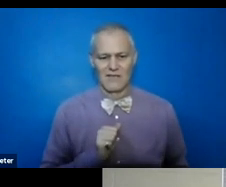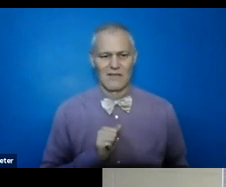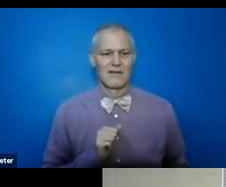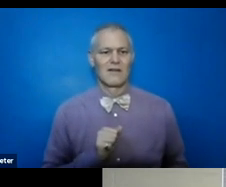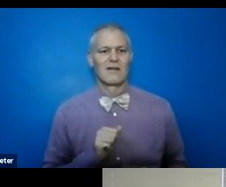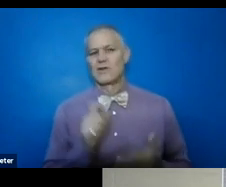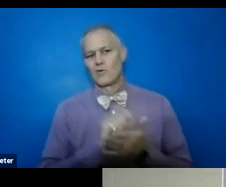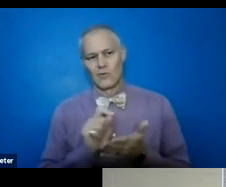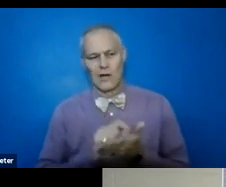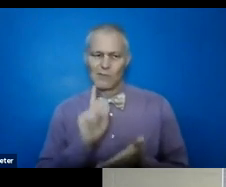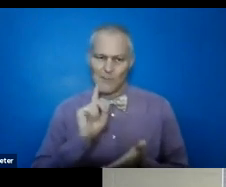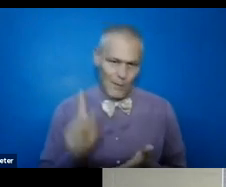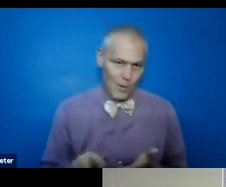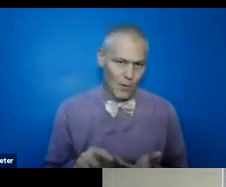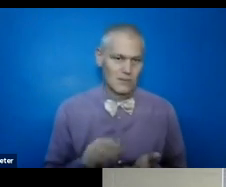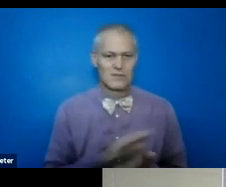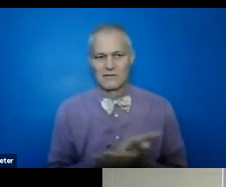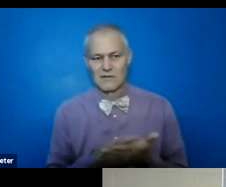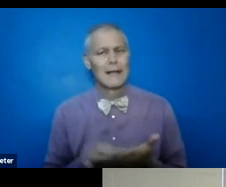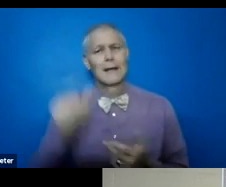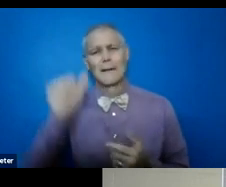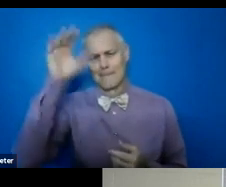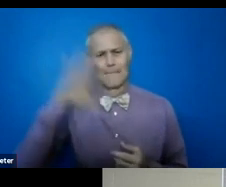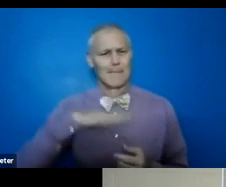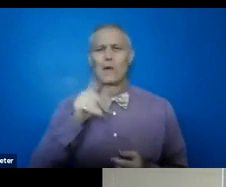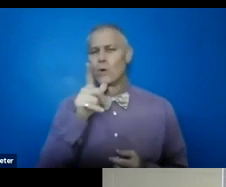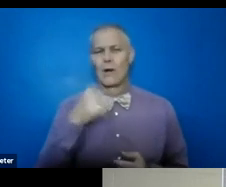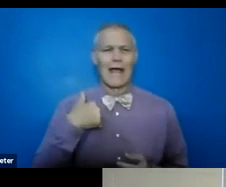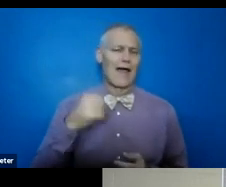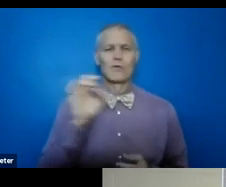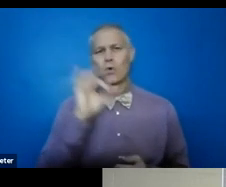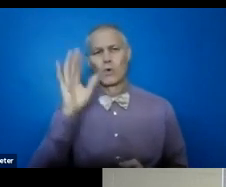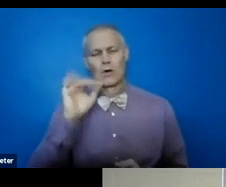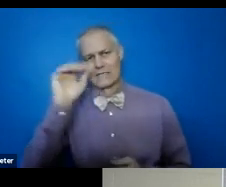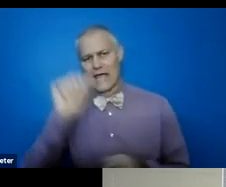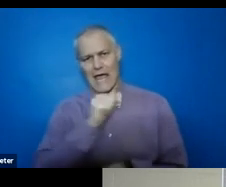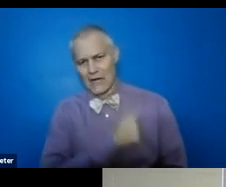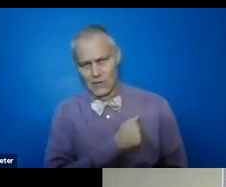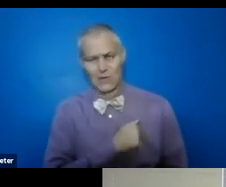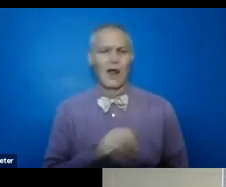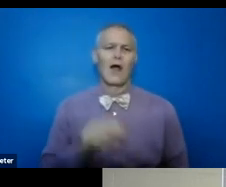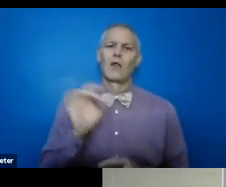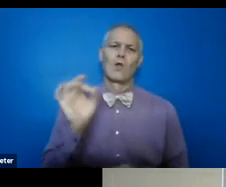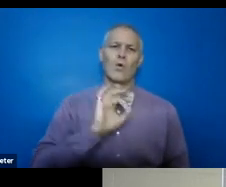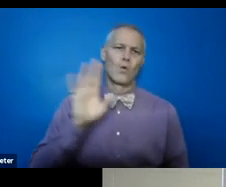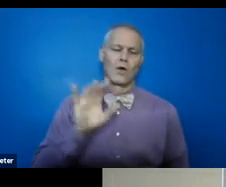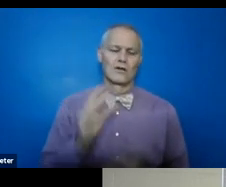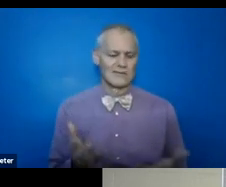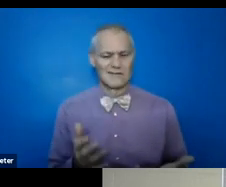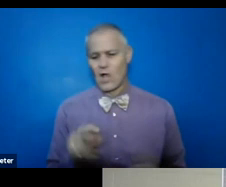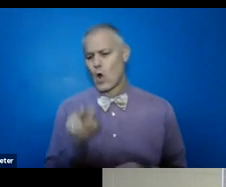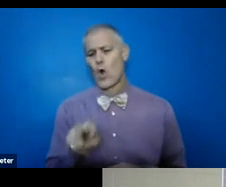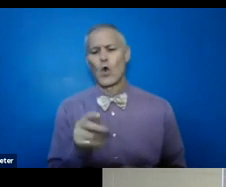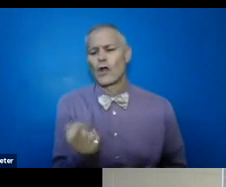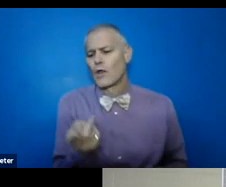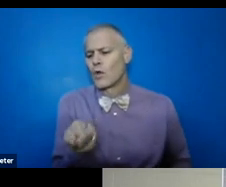all these reports about the men who have the worst attitudes are also the worst about all this stuff. And it sounds as if we're just saying, look at these handful